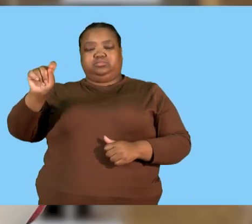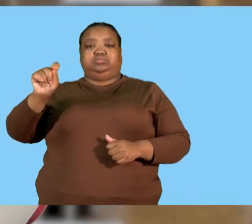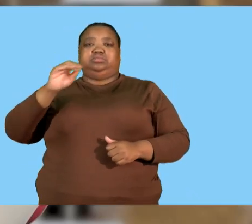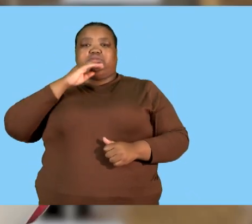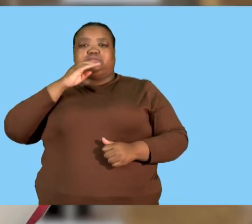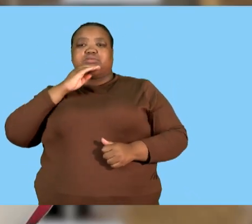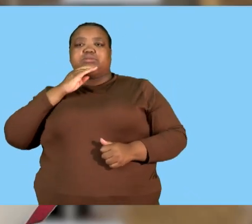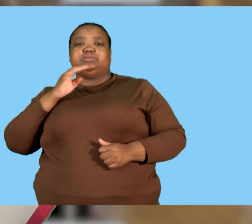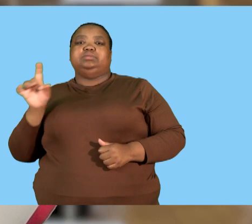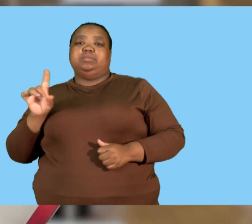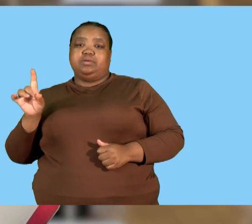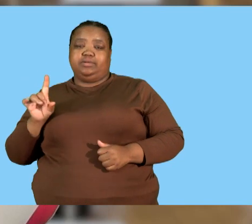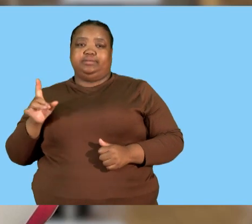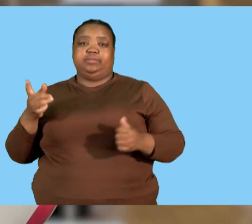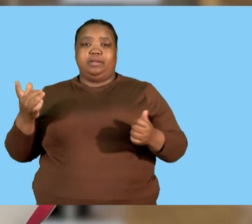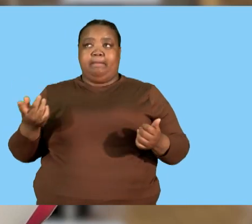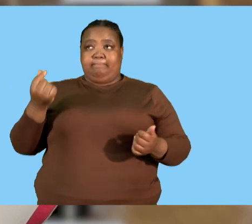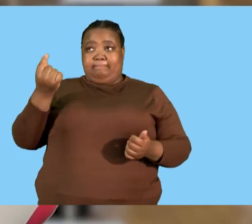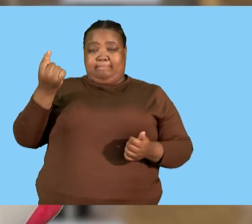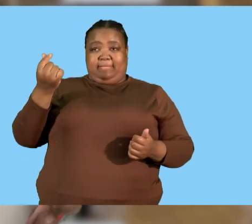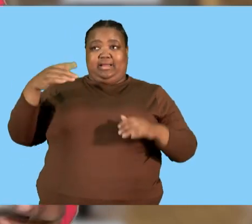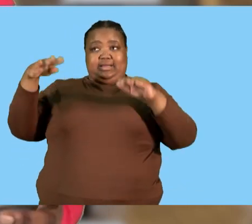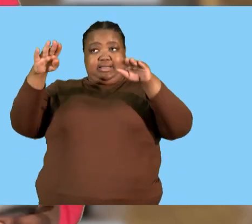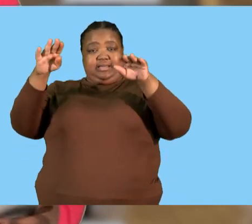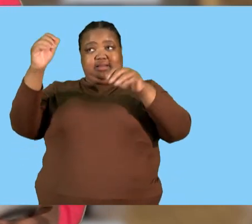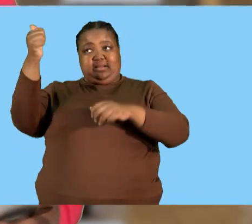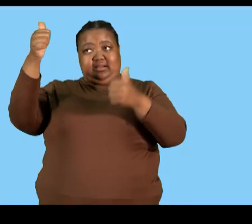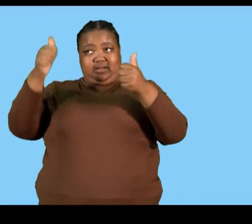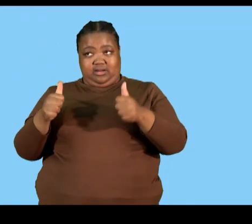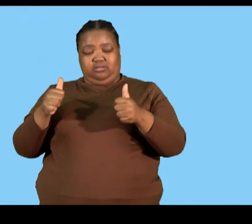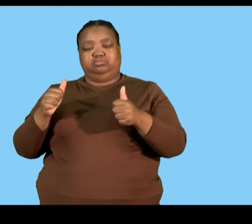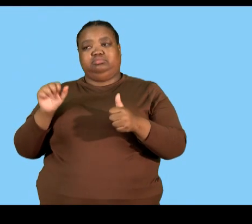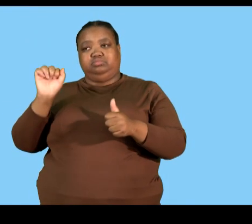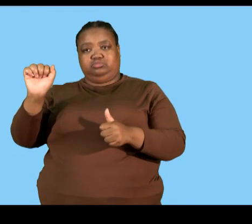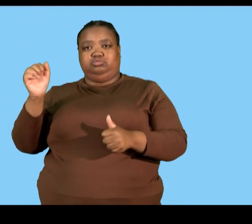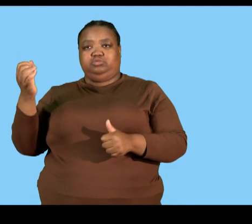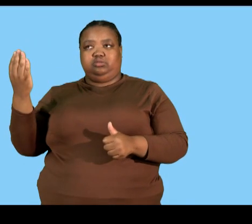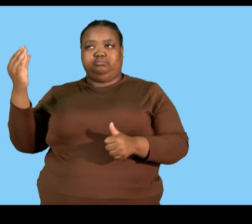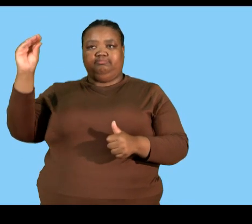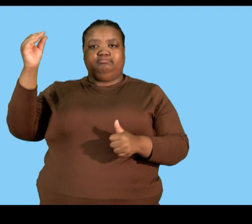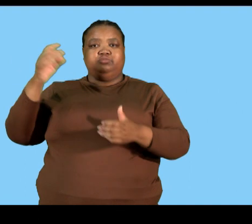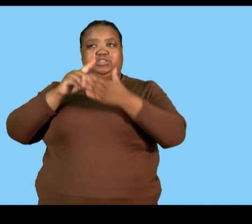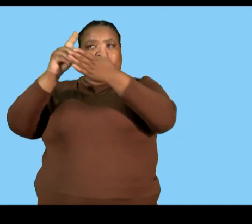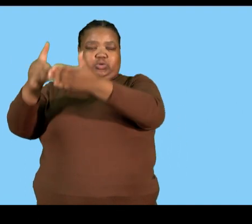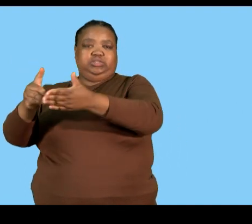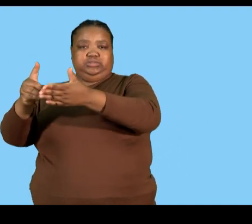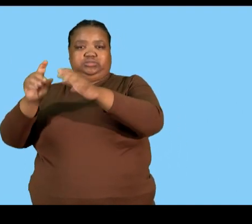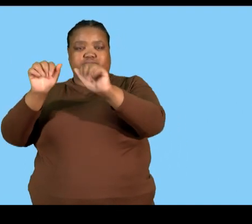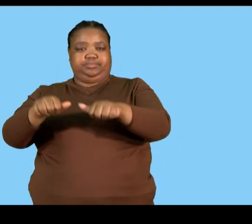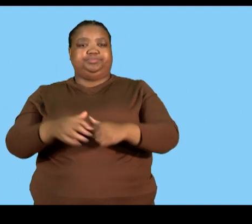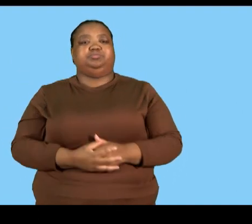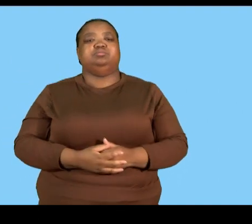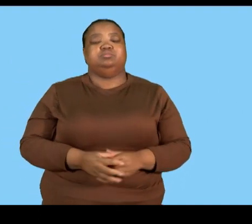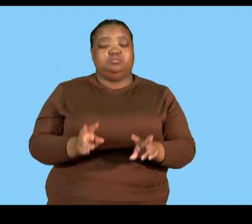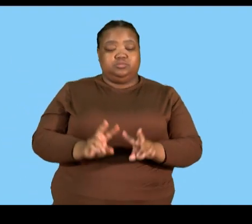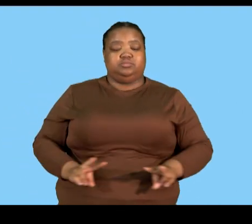of money is being deposited into your account. So now looking at the table, we can see that there is the value